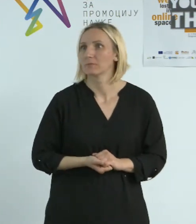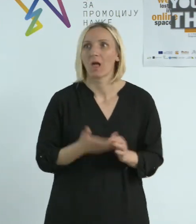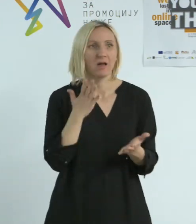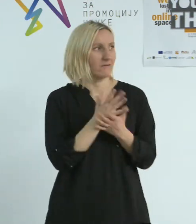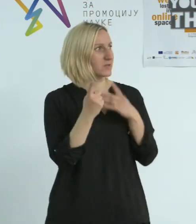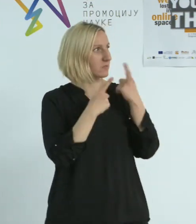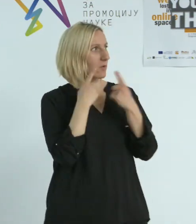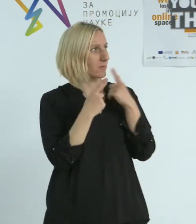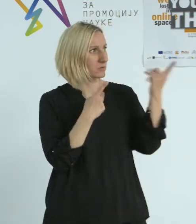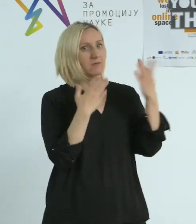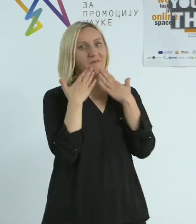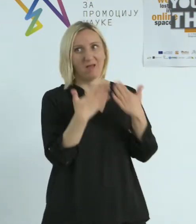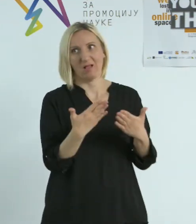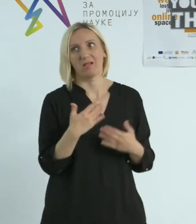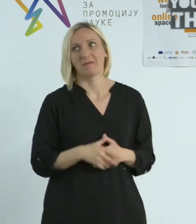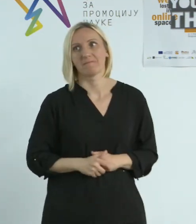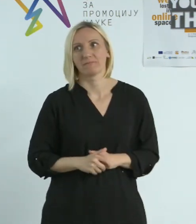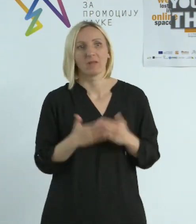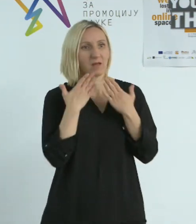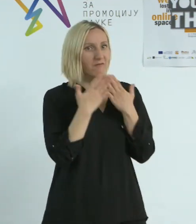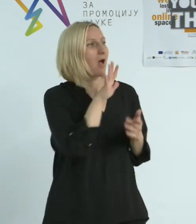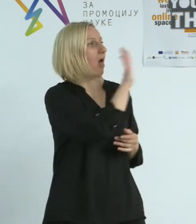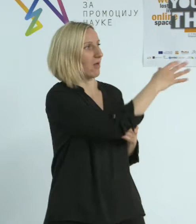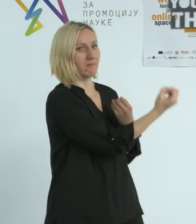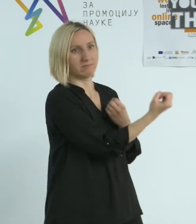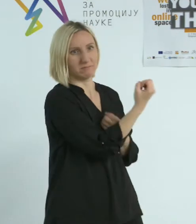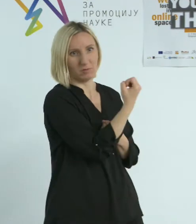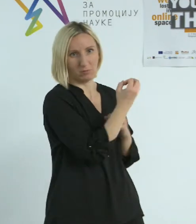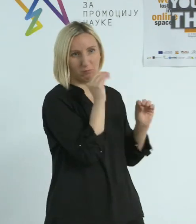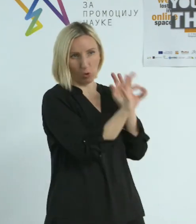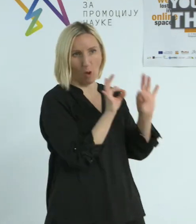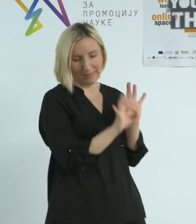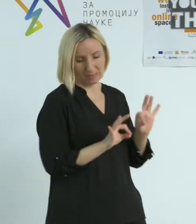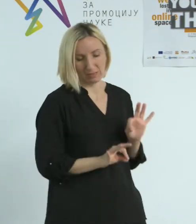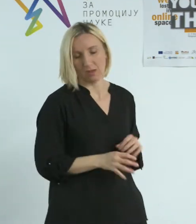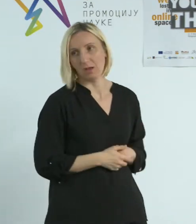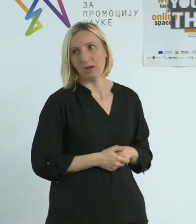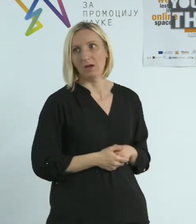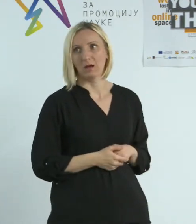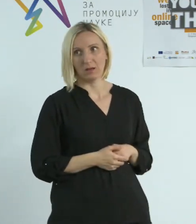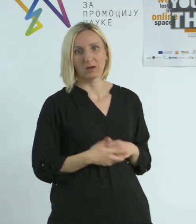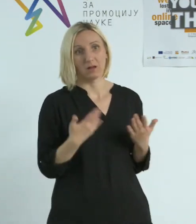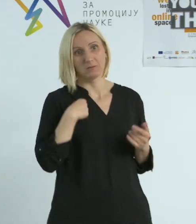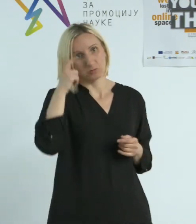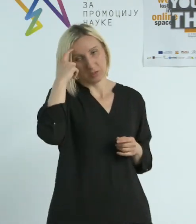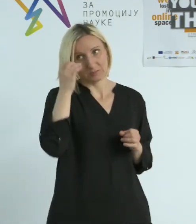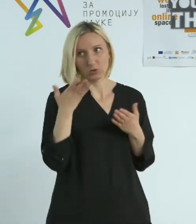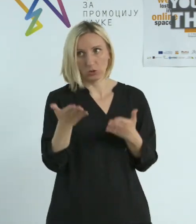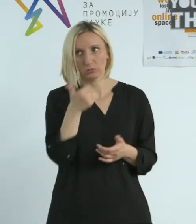were talking about. And thank you very much for your comments, because it's something that we will think about